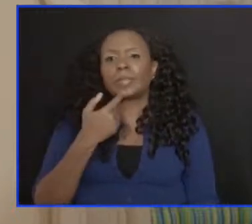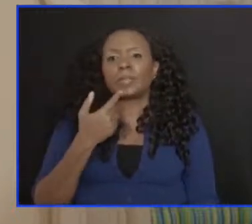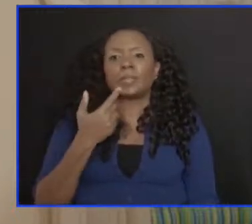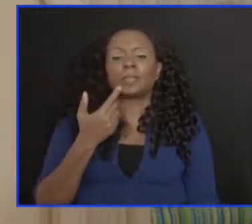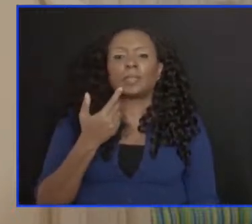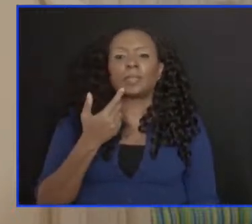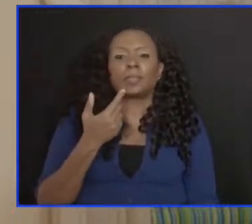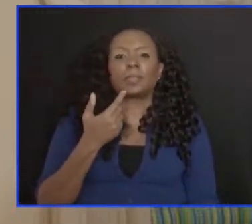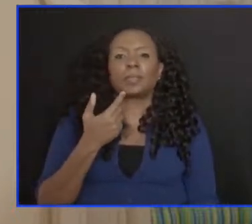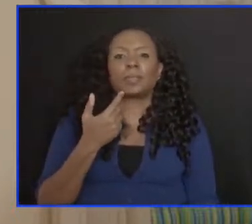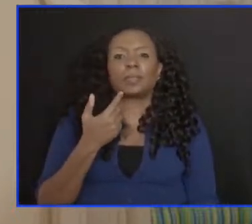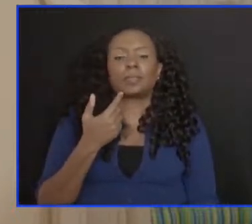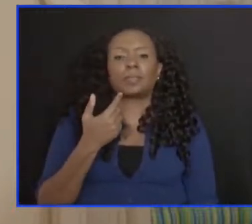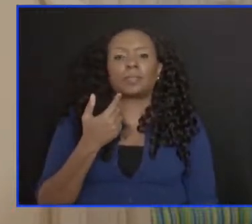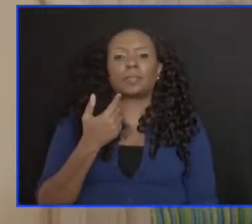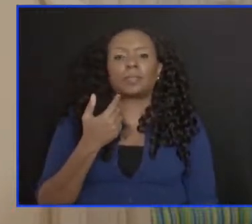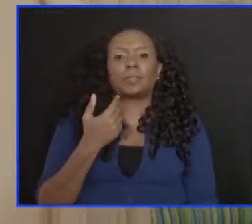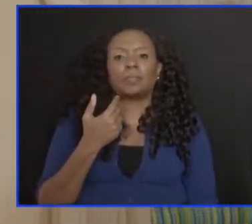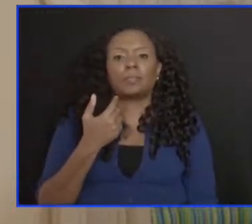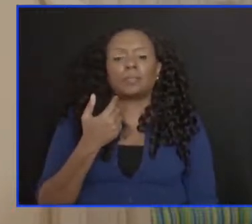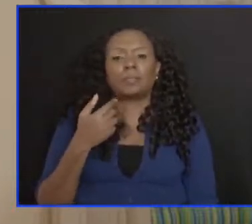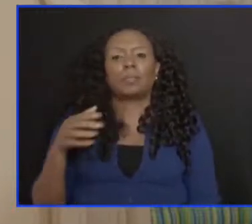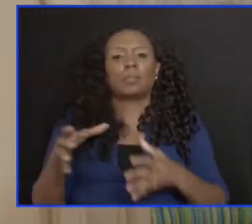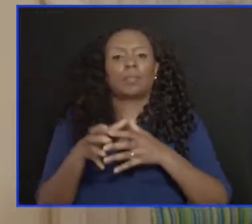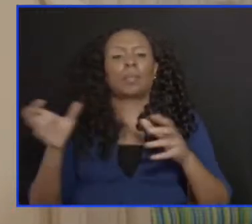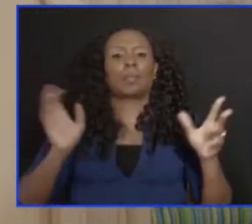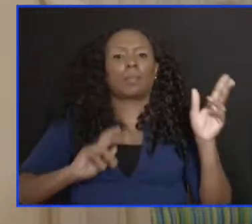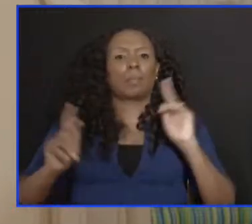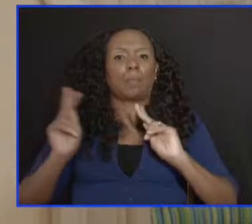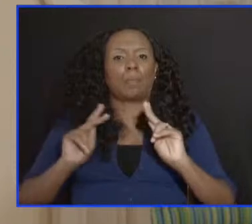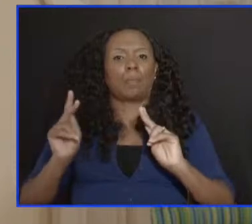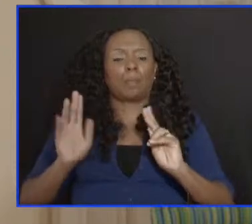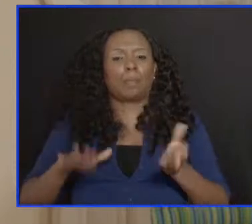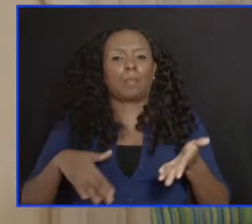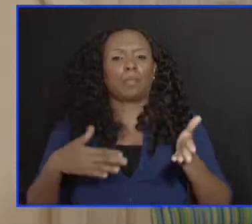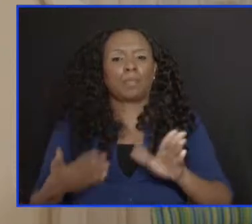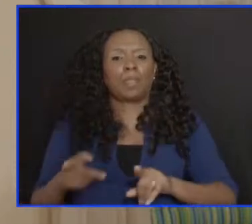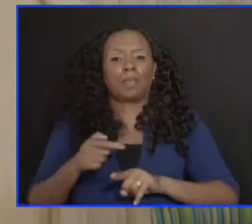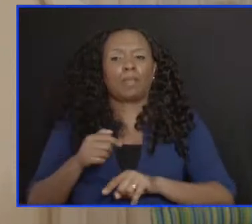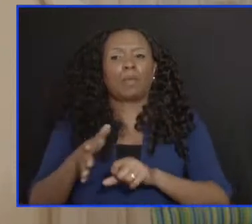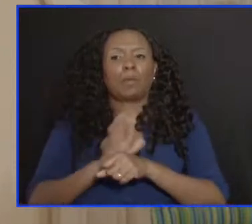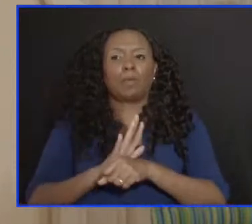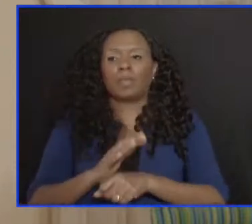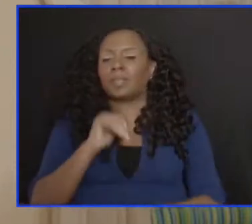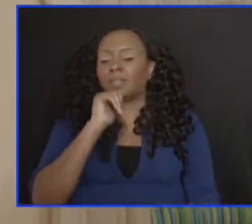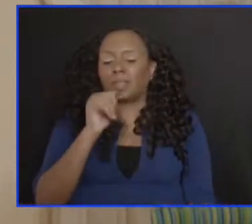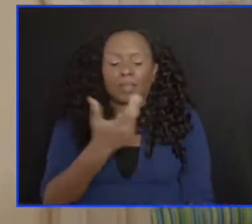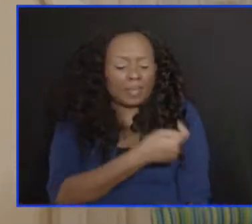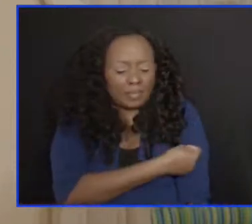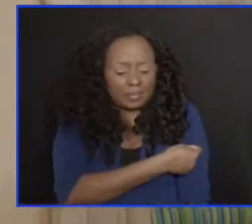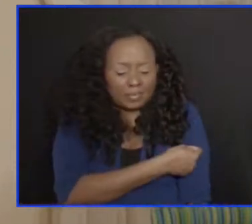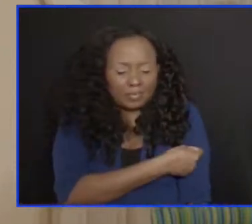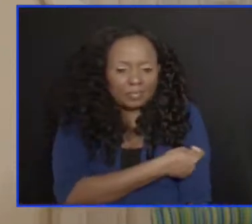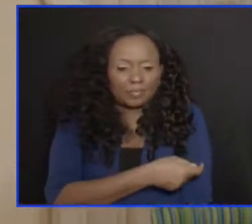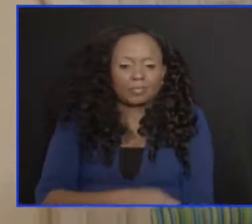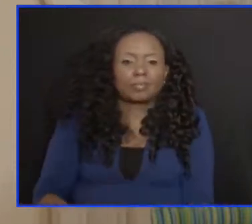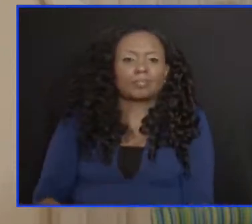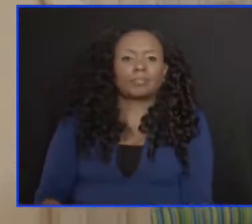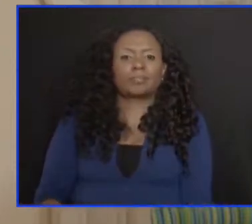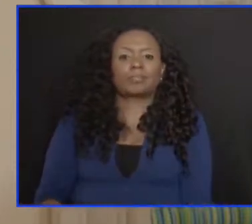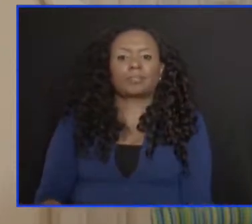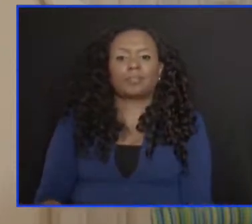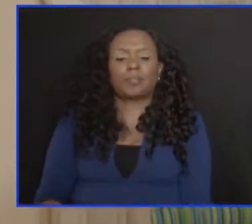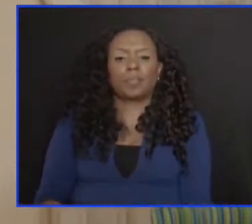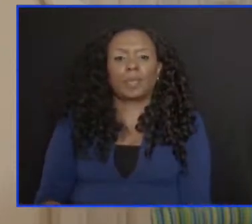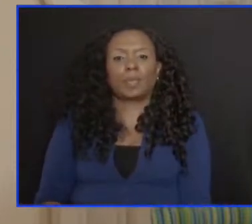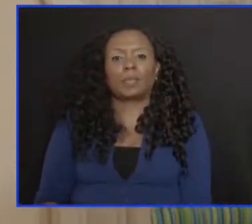lion's share of the persons who have died from COVID have in fact been unvaccinated. Okay, so yes, people